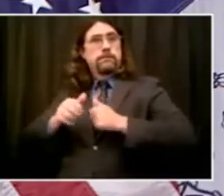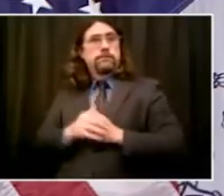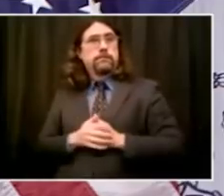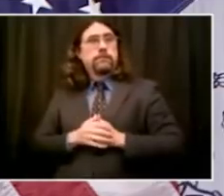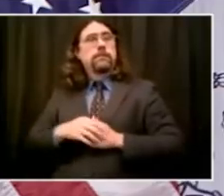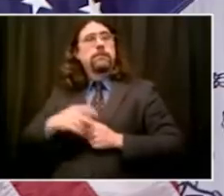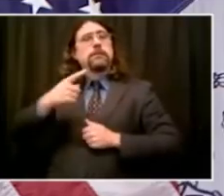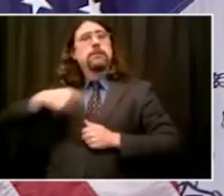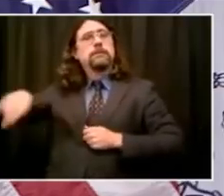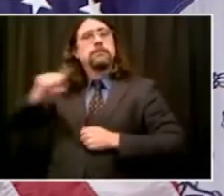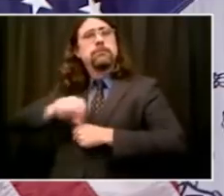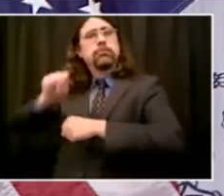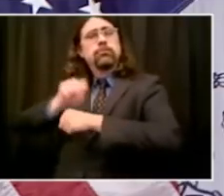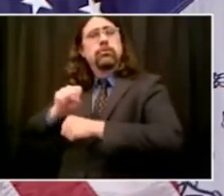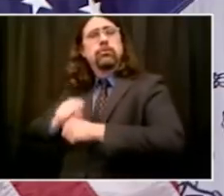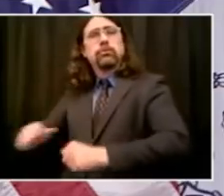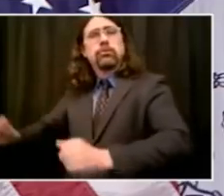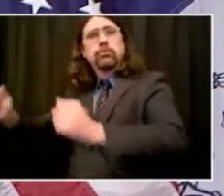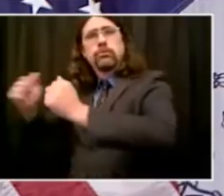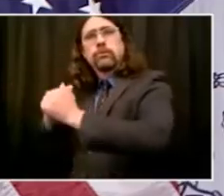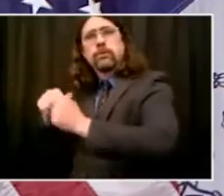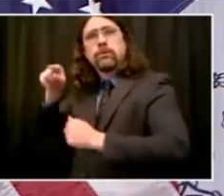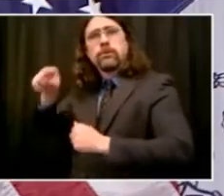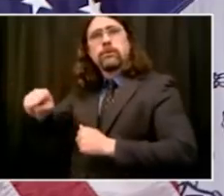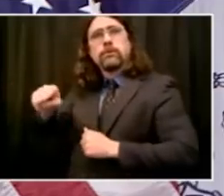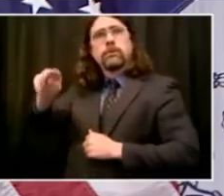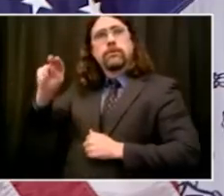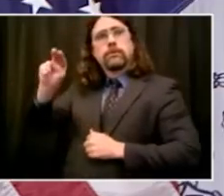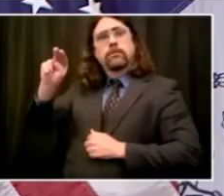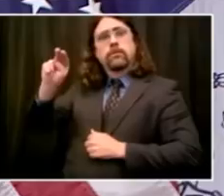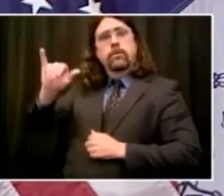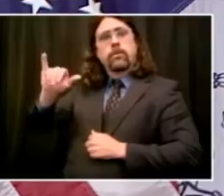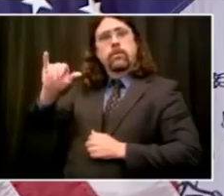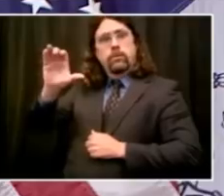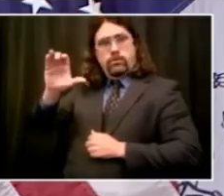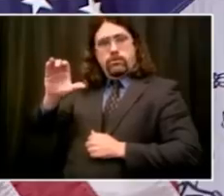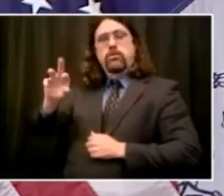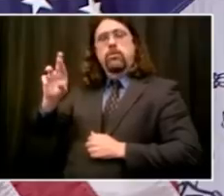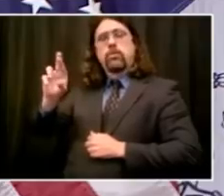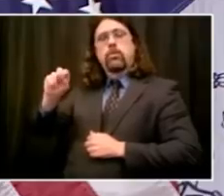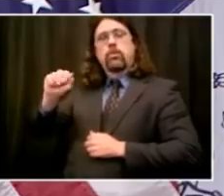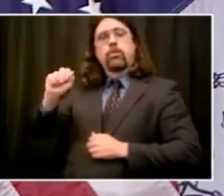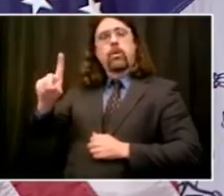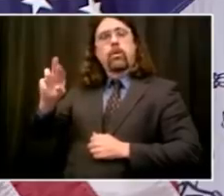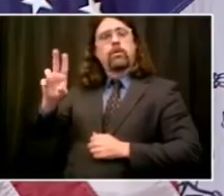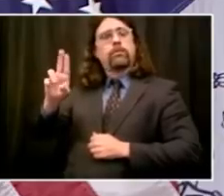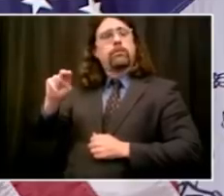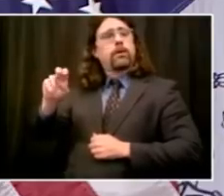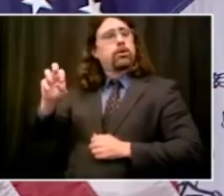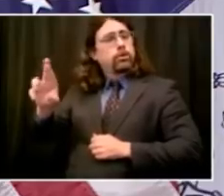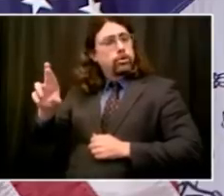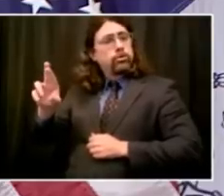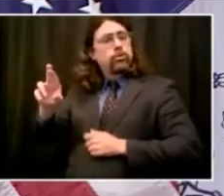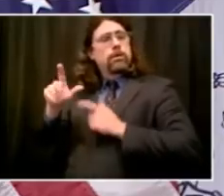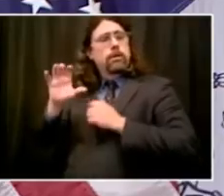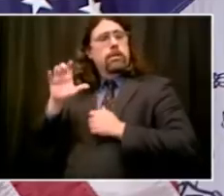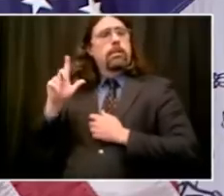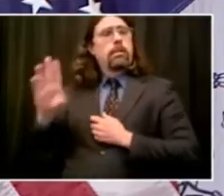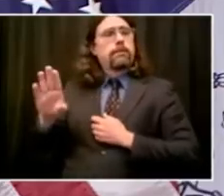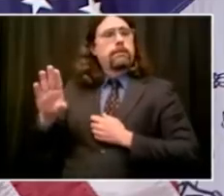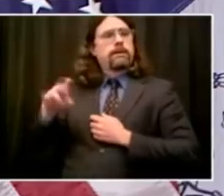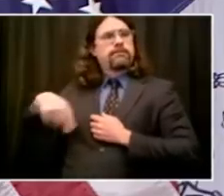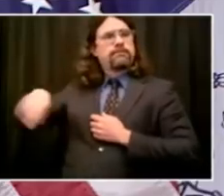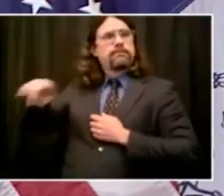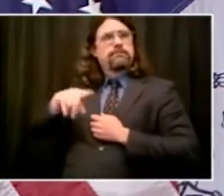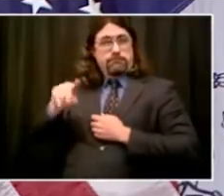crisis. The folks from Roadrunners have put on these extraordinary, virtual, I think they did a virtual